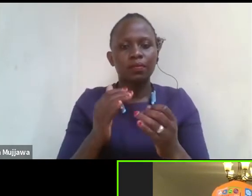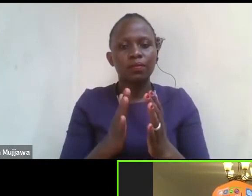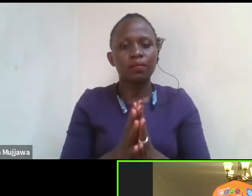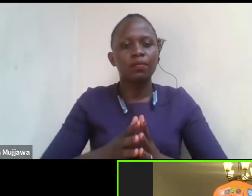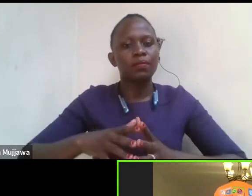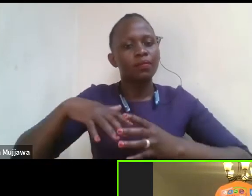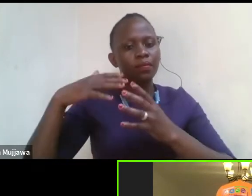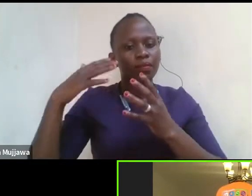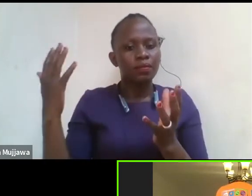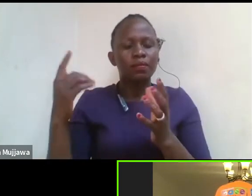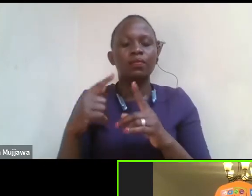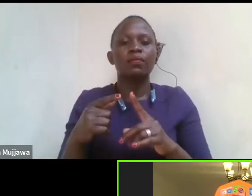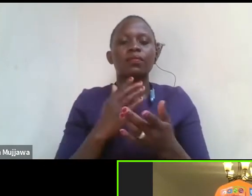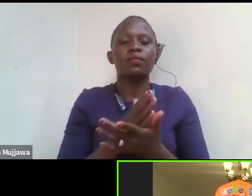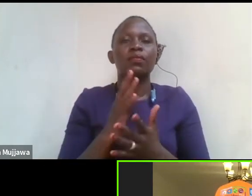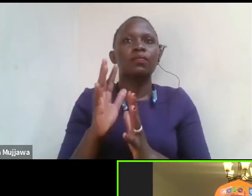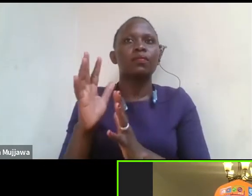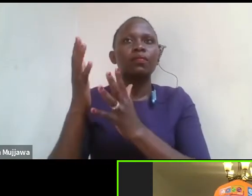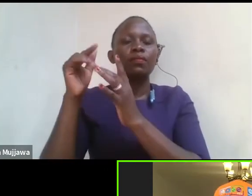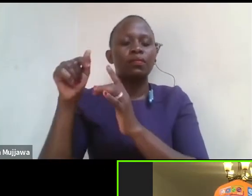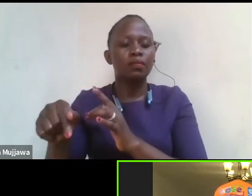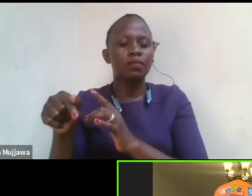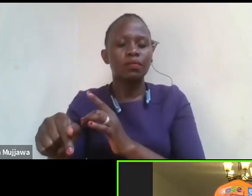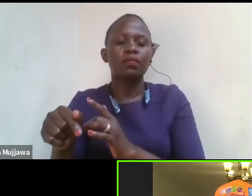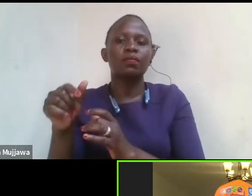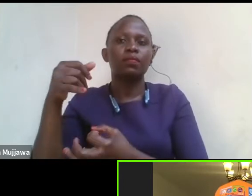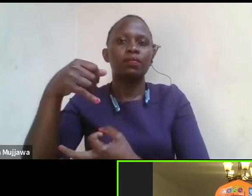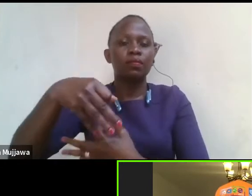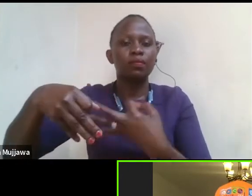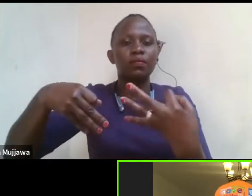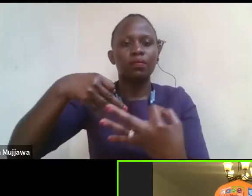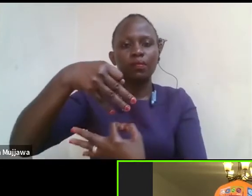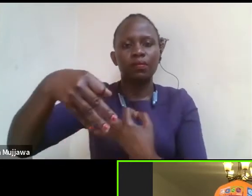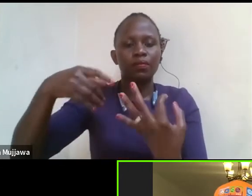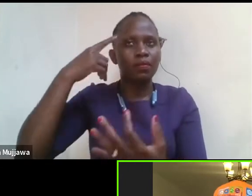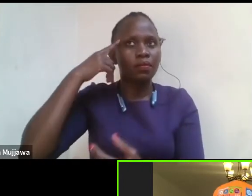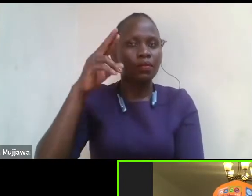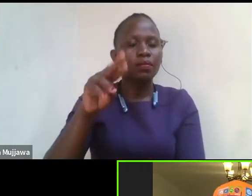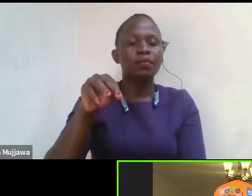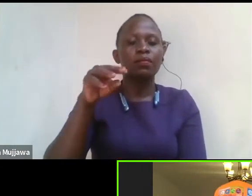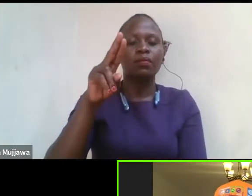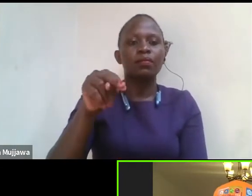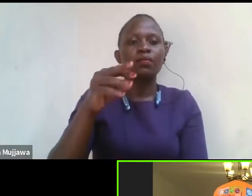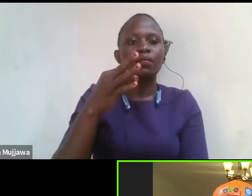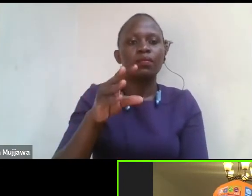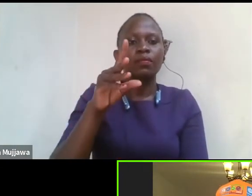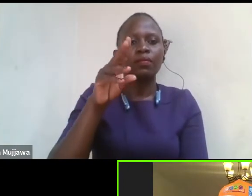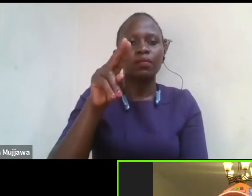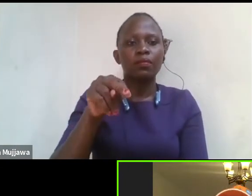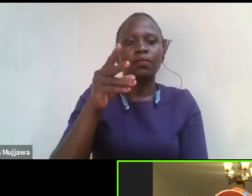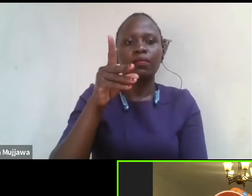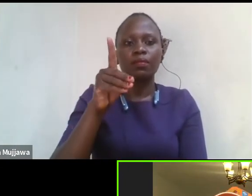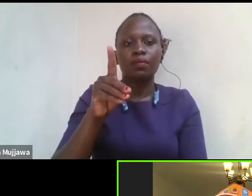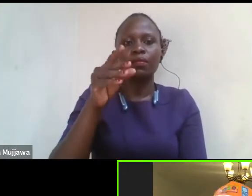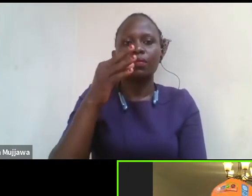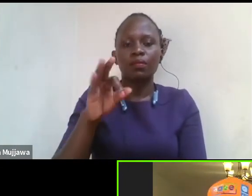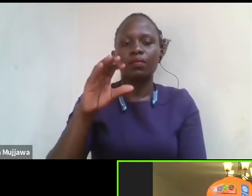Audit Committee and has been recognized as a fellow of the MEFDA, ACPE, EU, UNDP